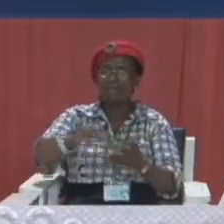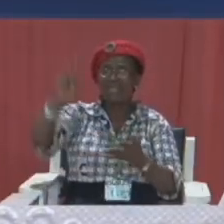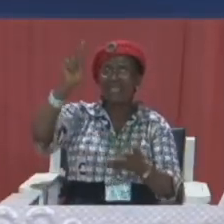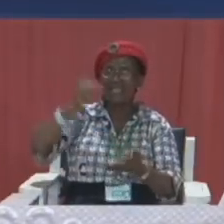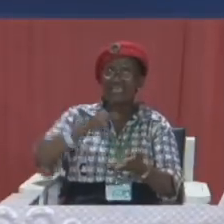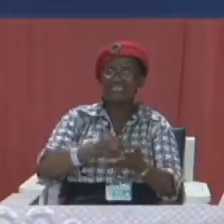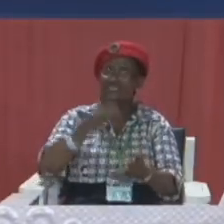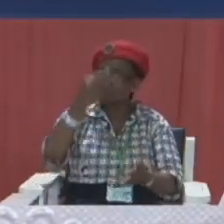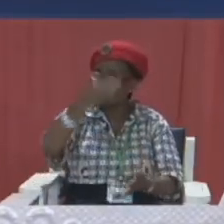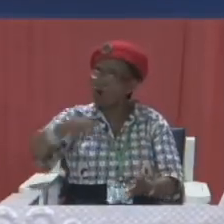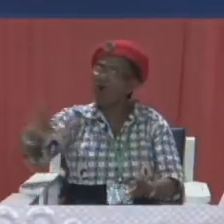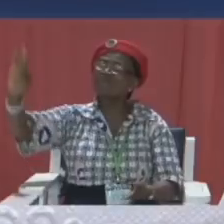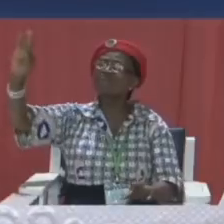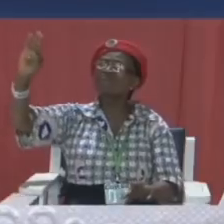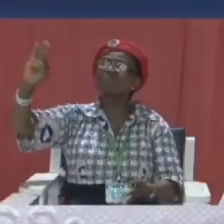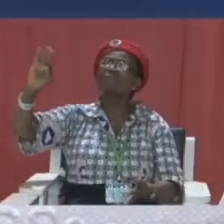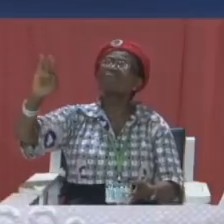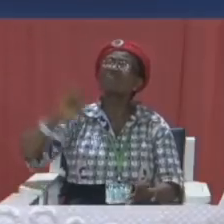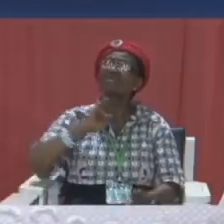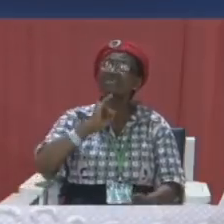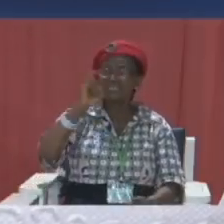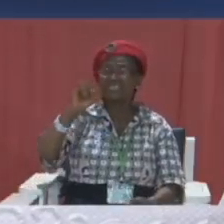anybody here who is